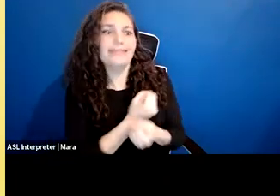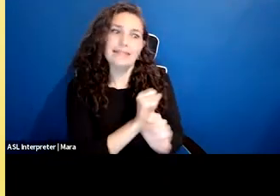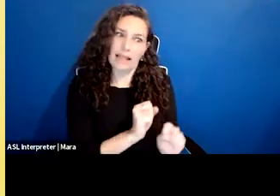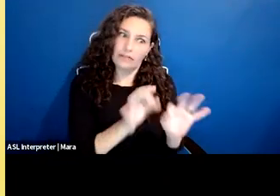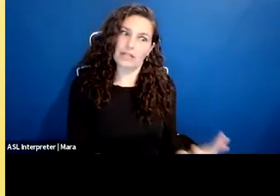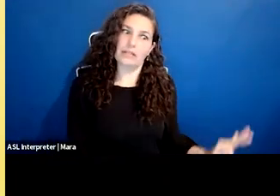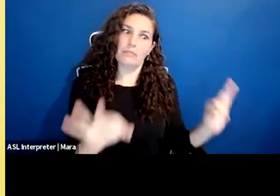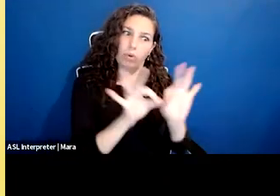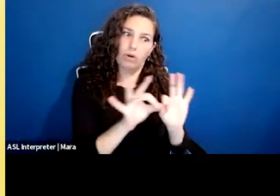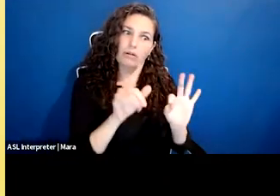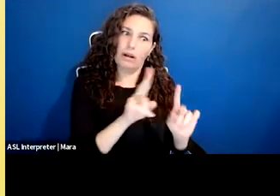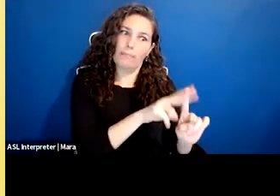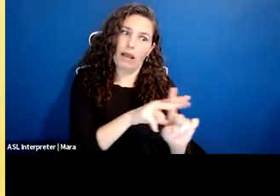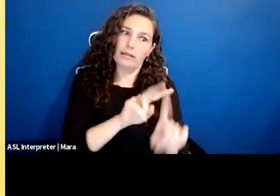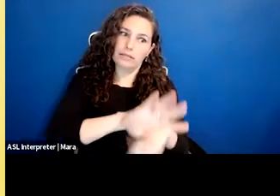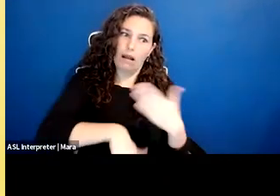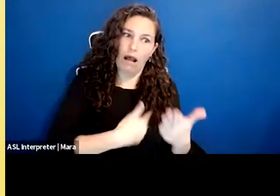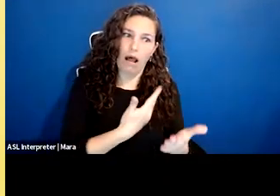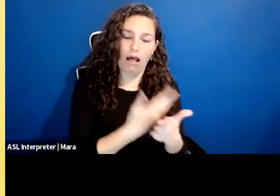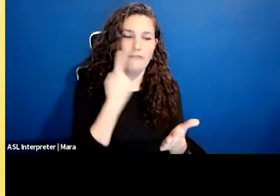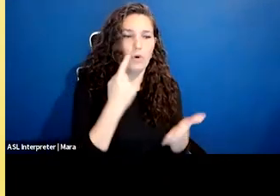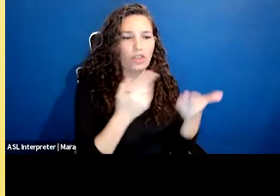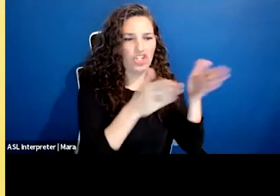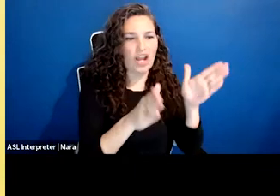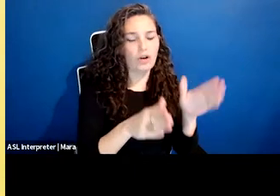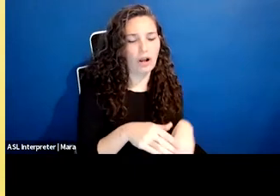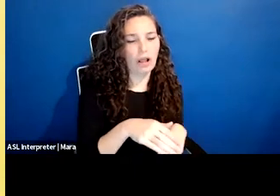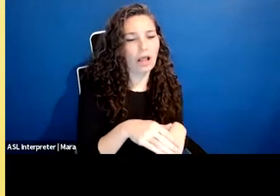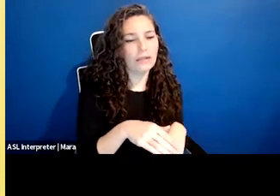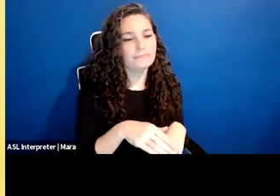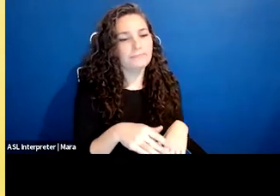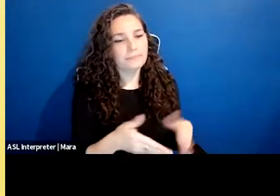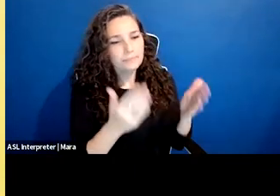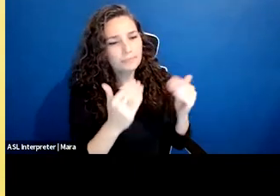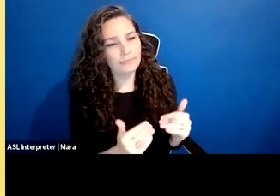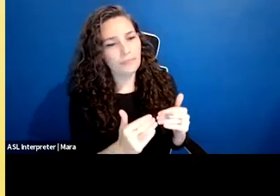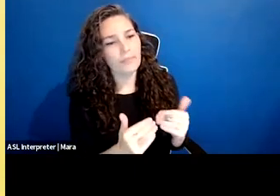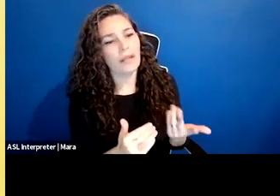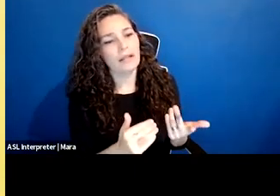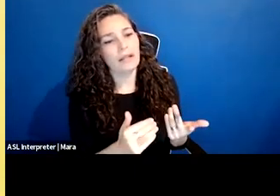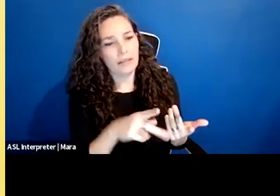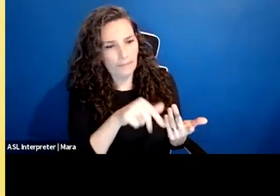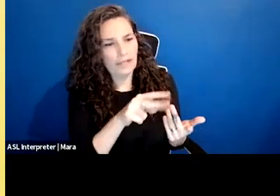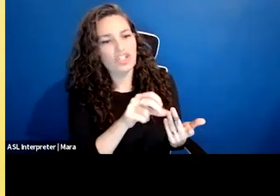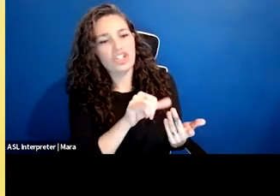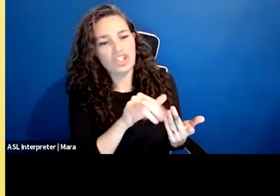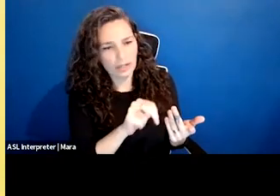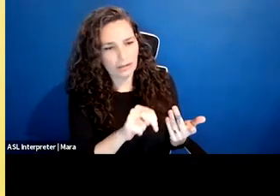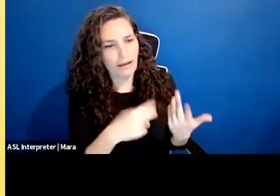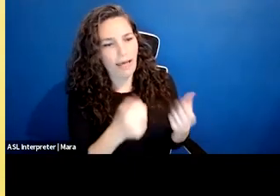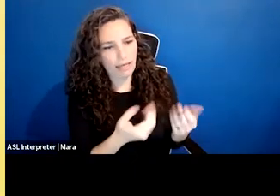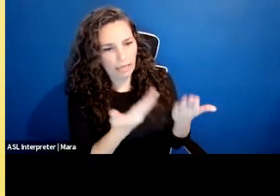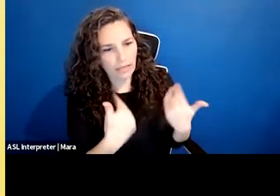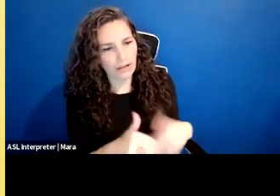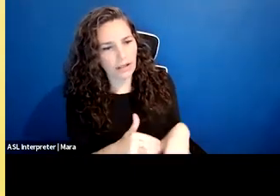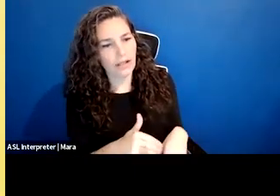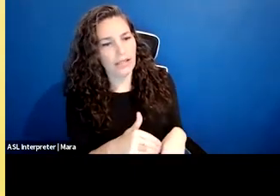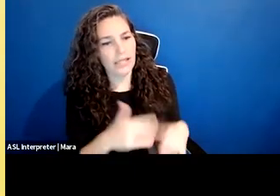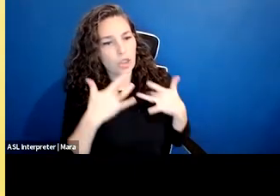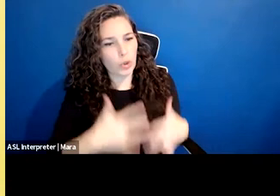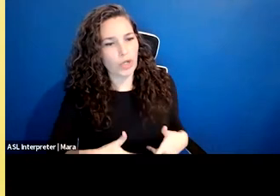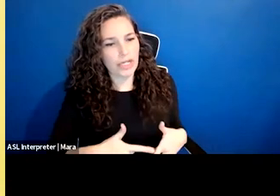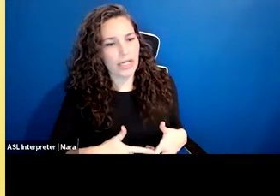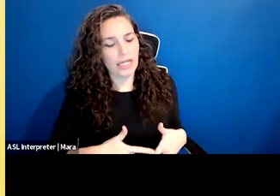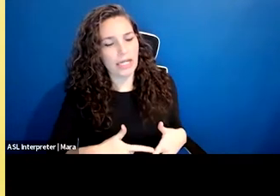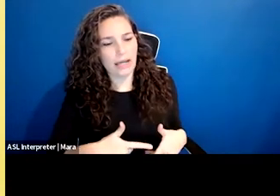important. That applies to everybody in the general provisions. The pension and health requirements, nudity and simulated sex provision,